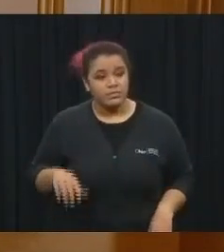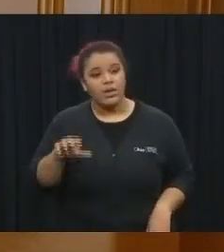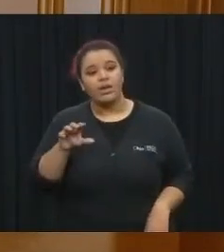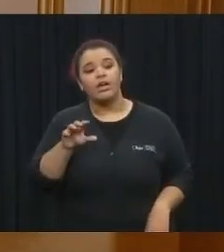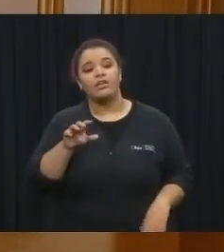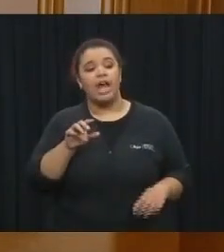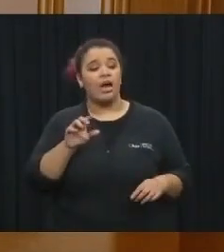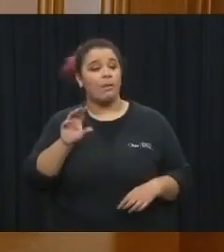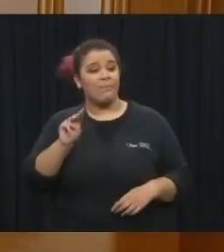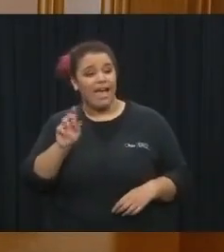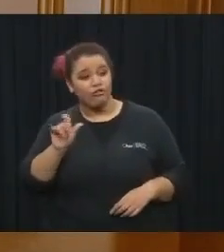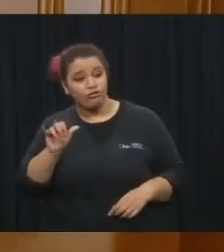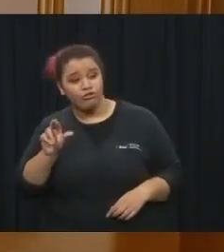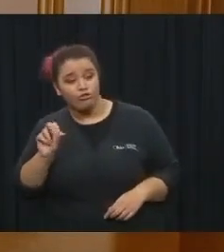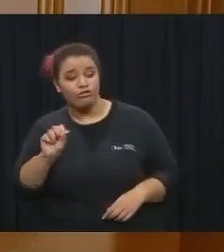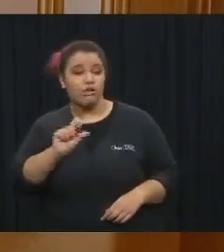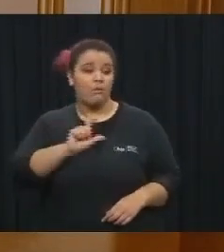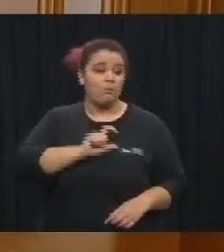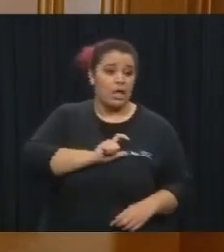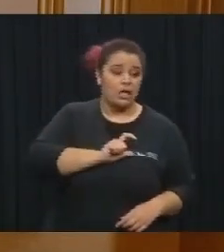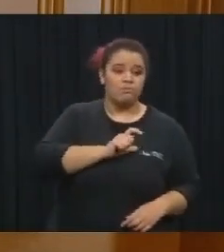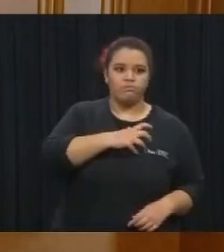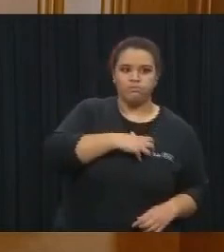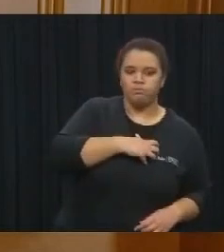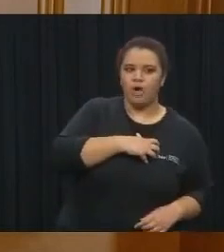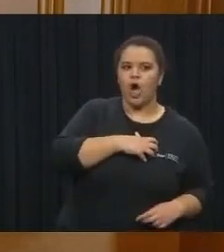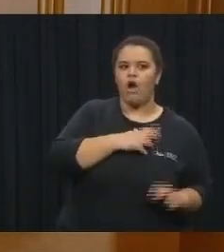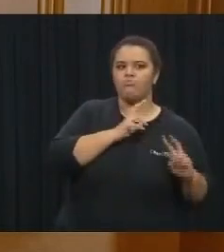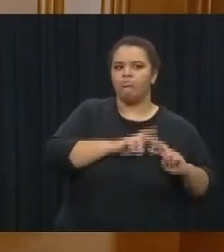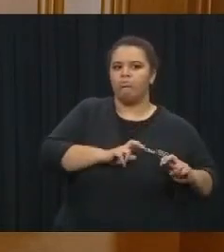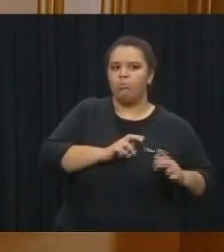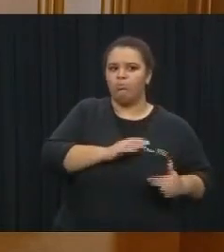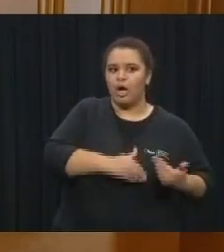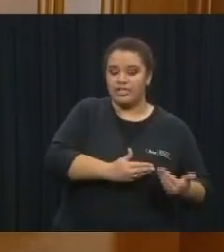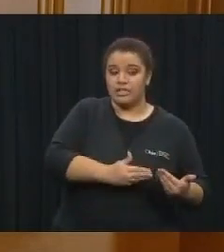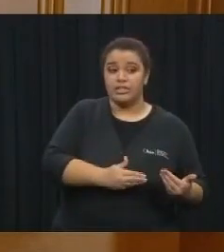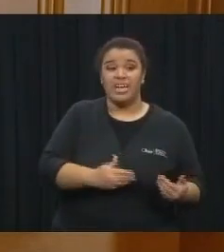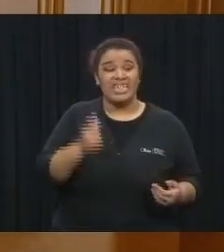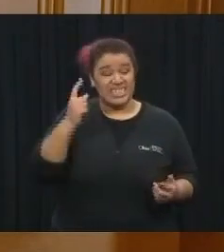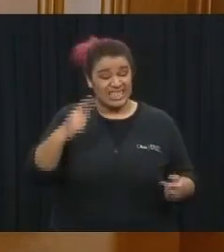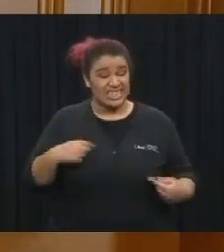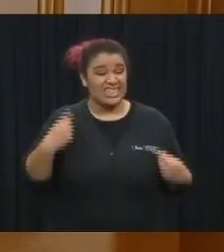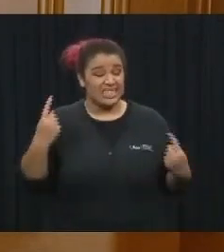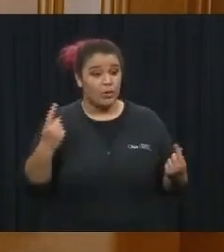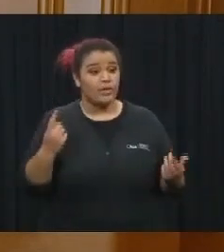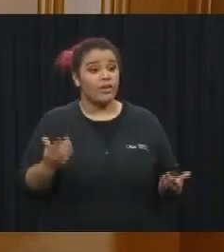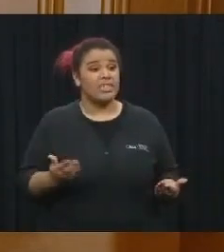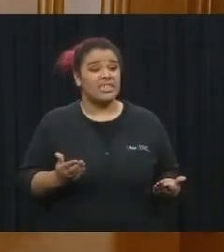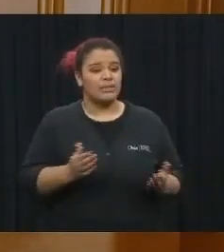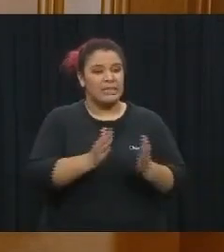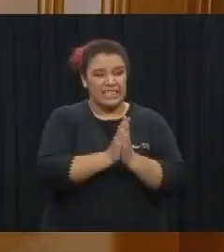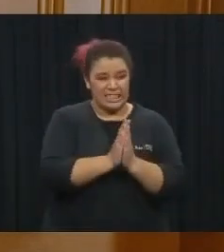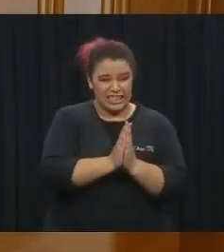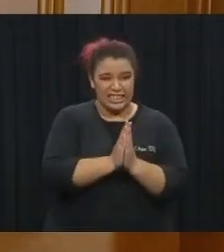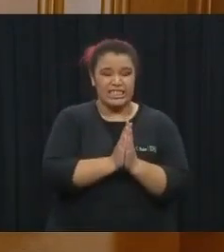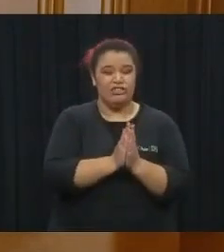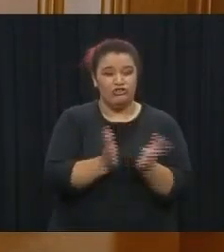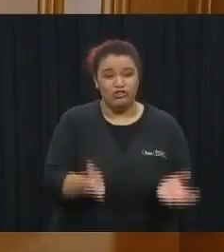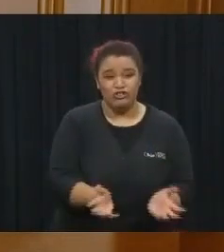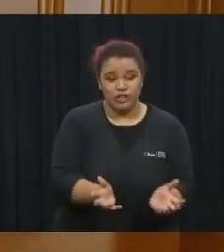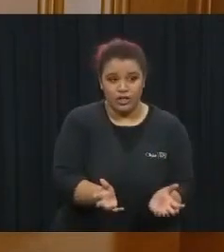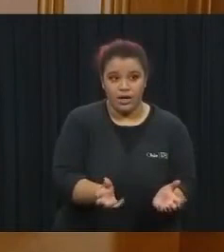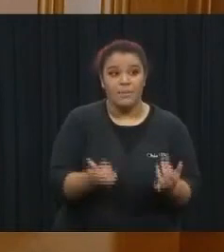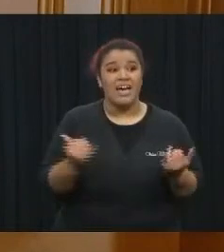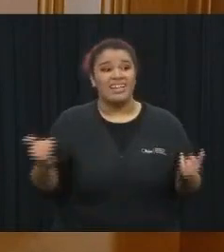from asking to basically telling people this is what it is. It is a violation of the law if they violate